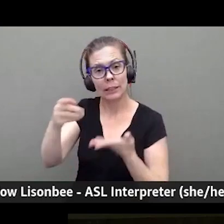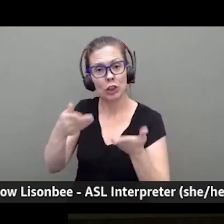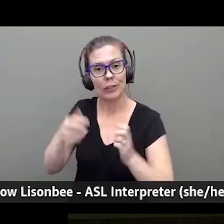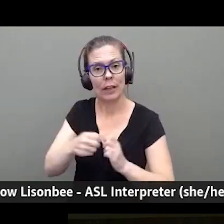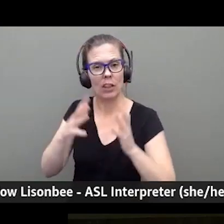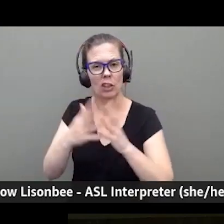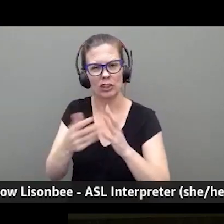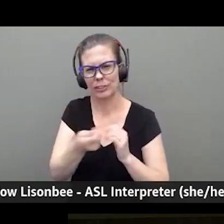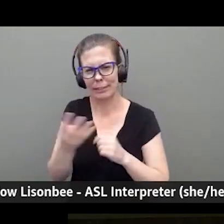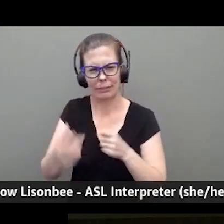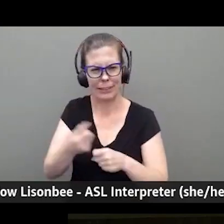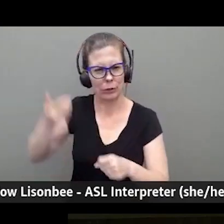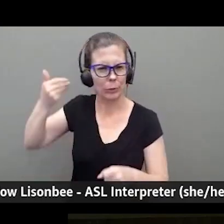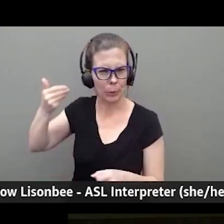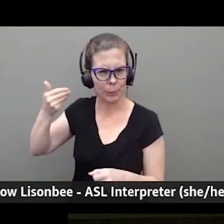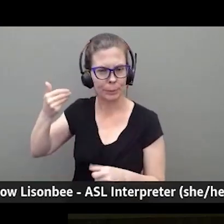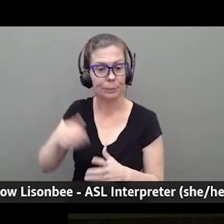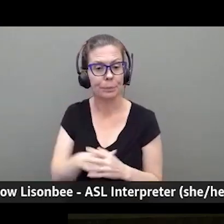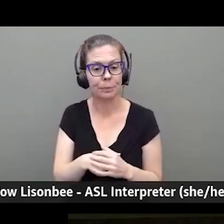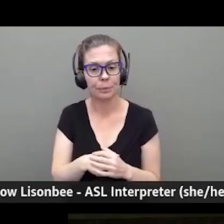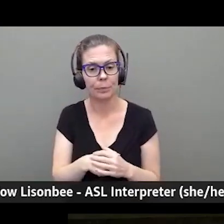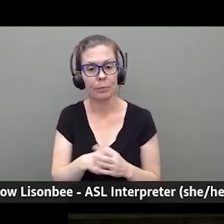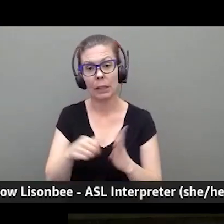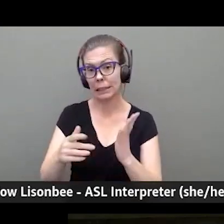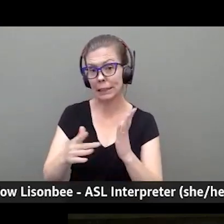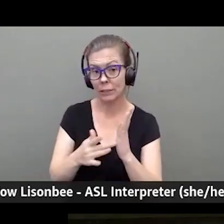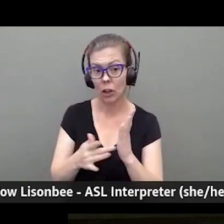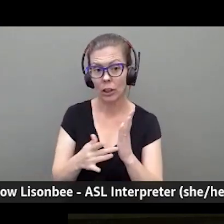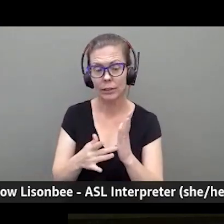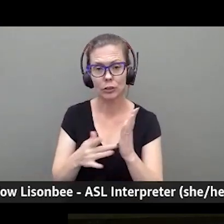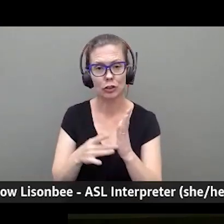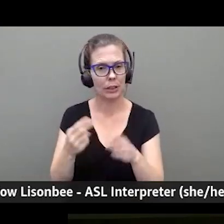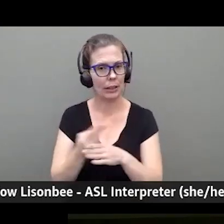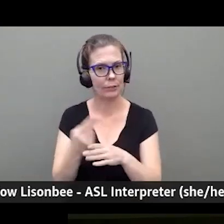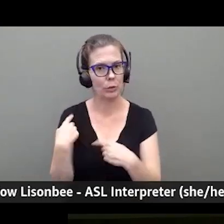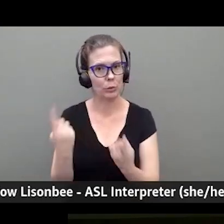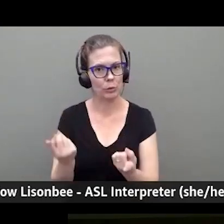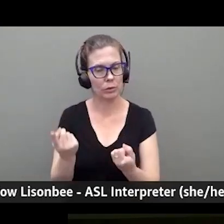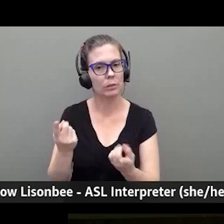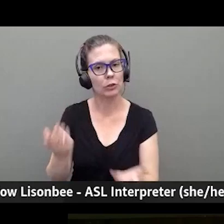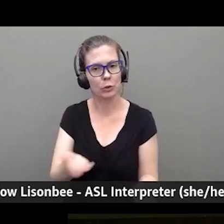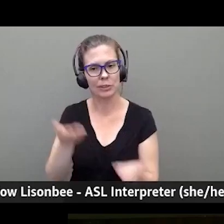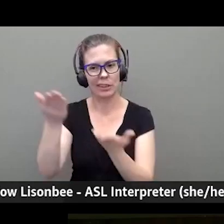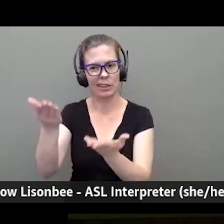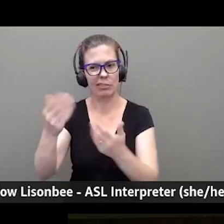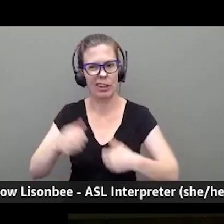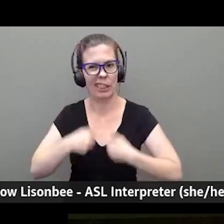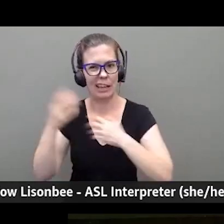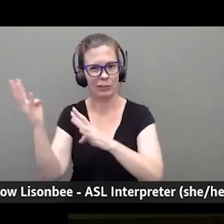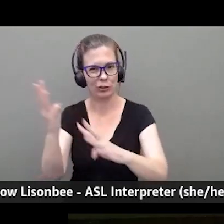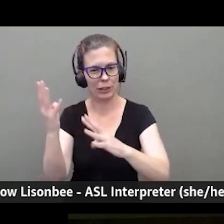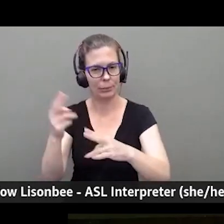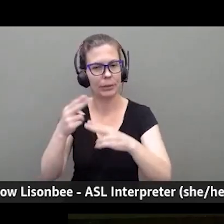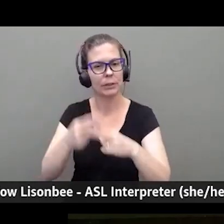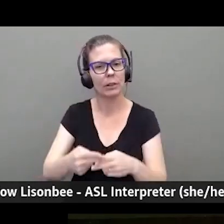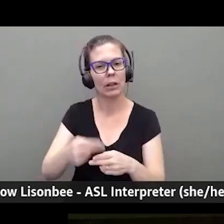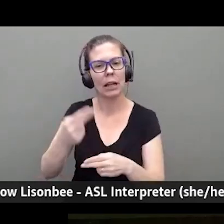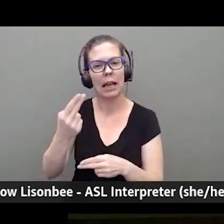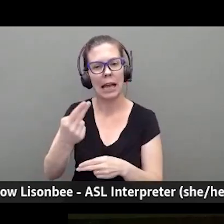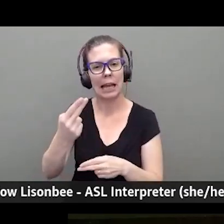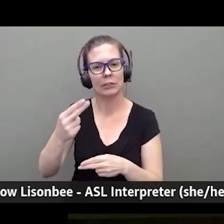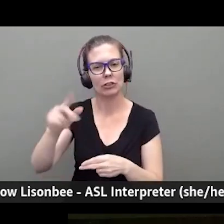several years ago, the technology that has been used to deliver these live streams is called